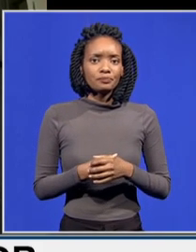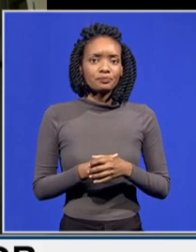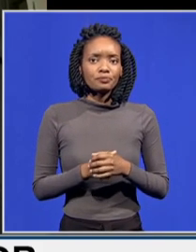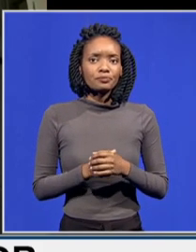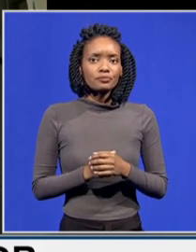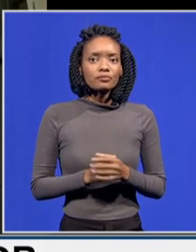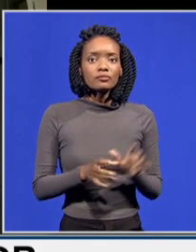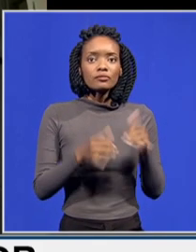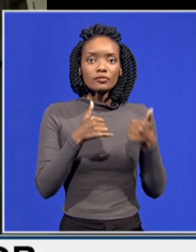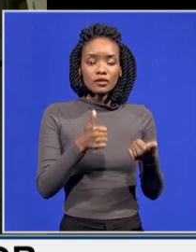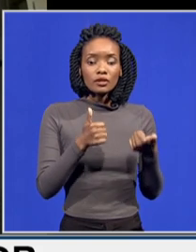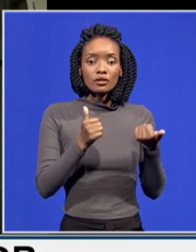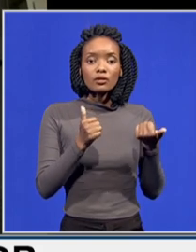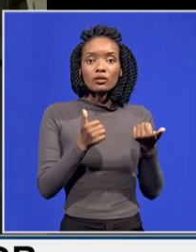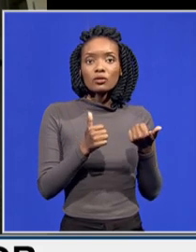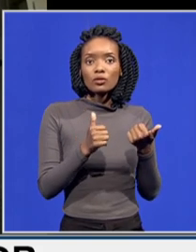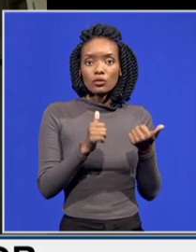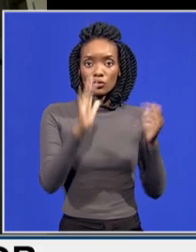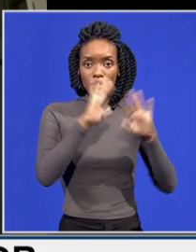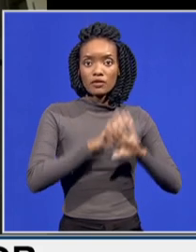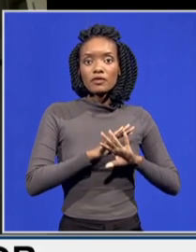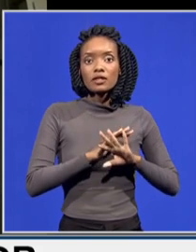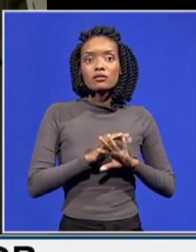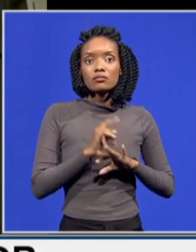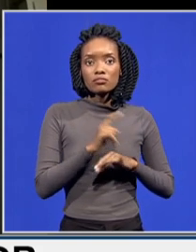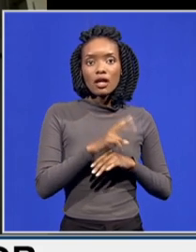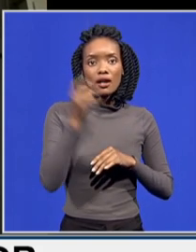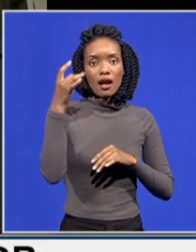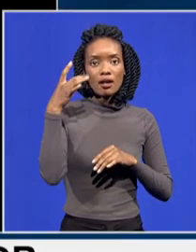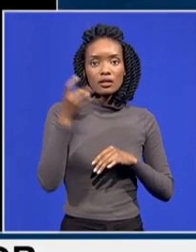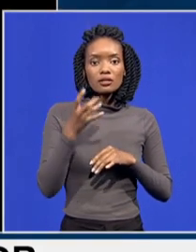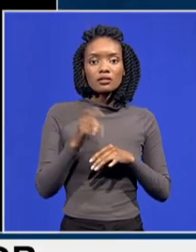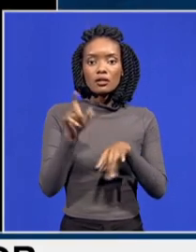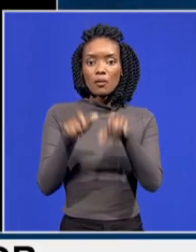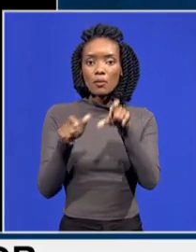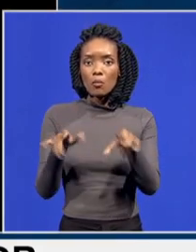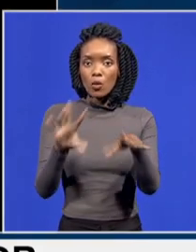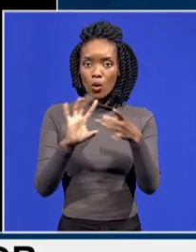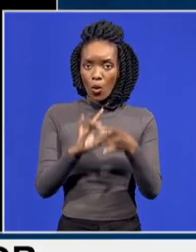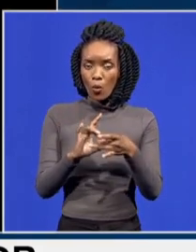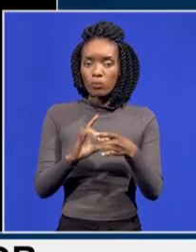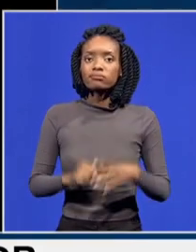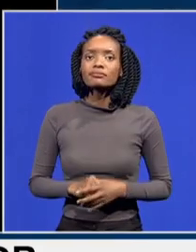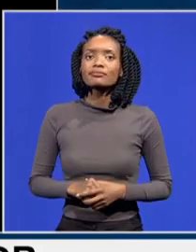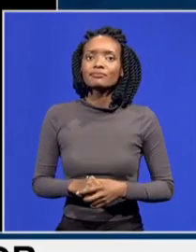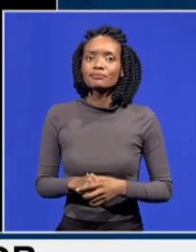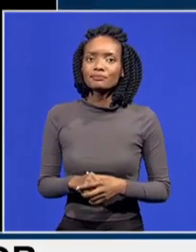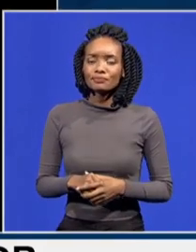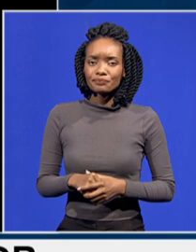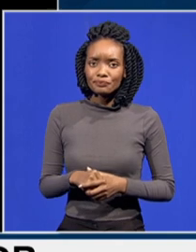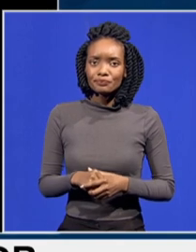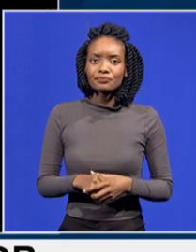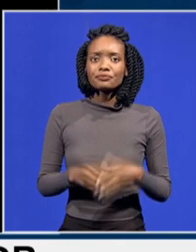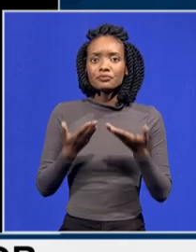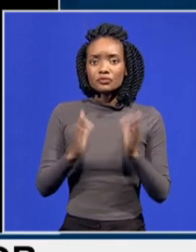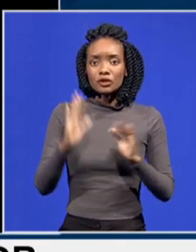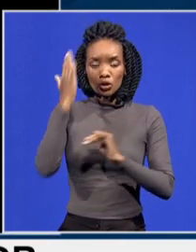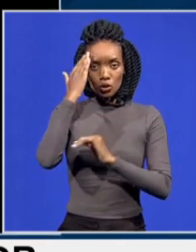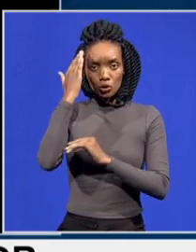Good evening, Mr. Lady, and the viewers at home. It is very sad, as we know, that